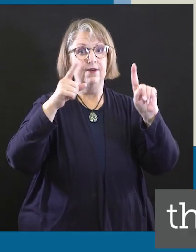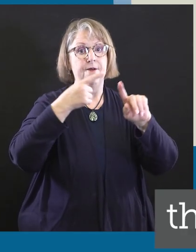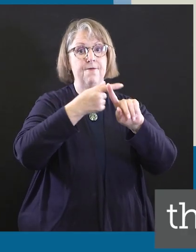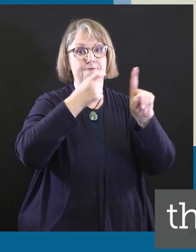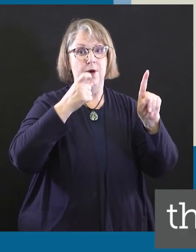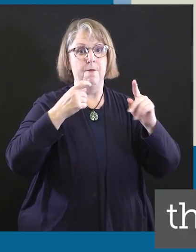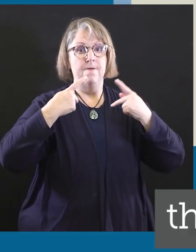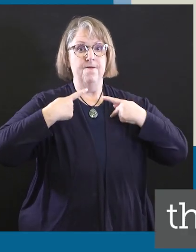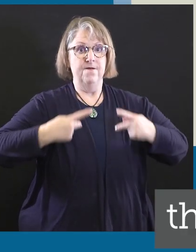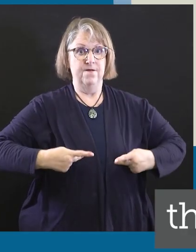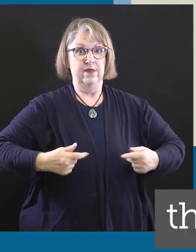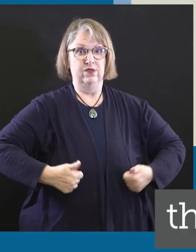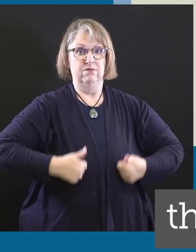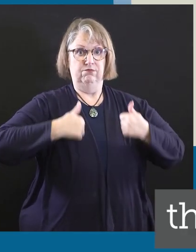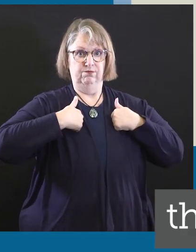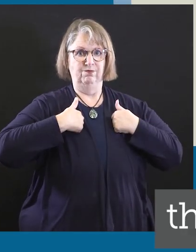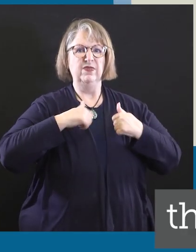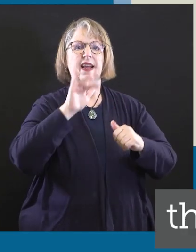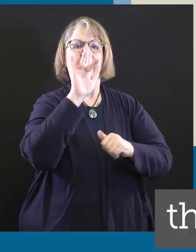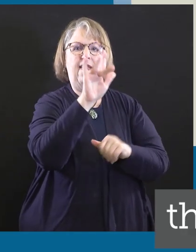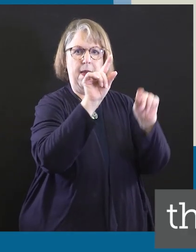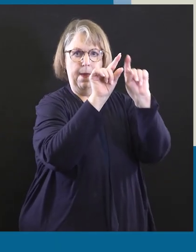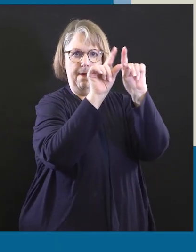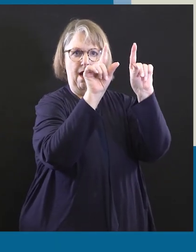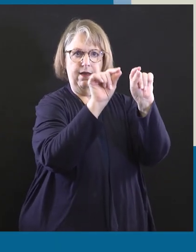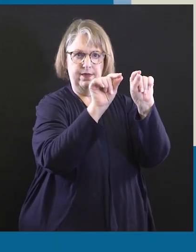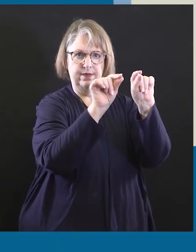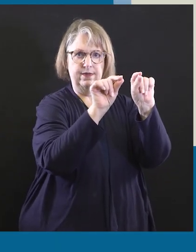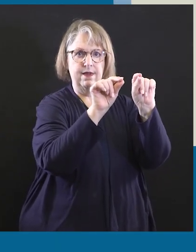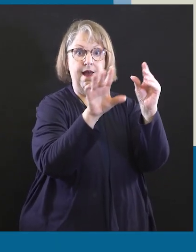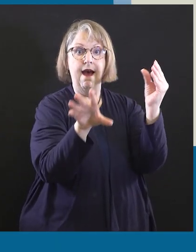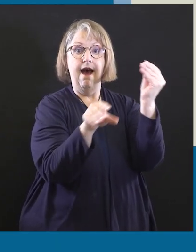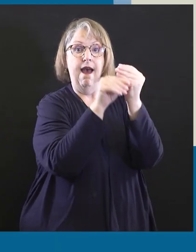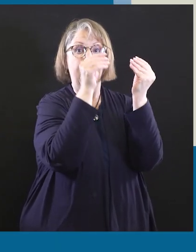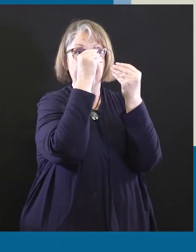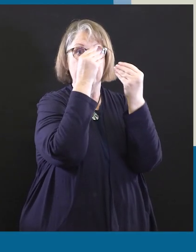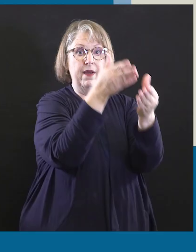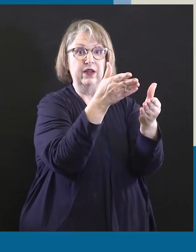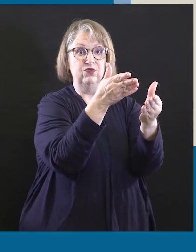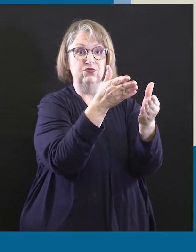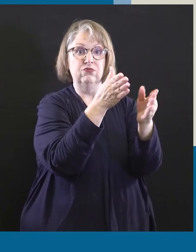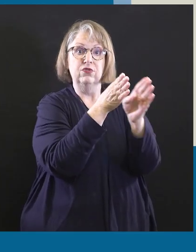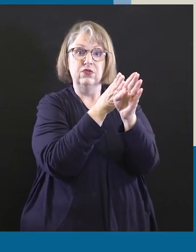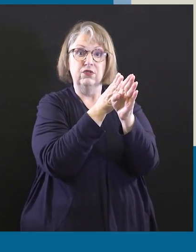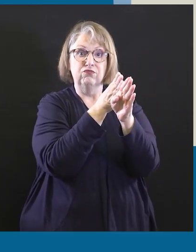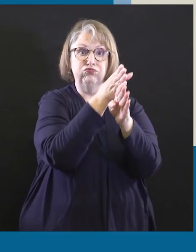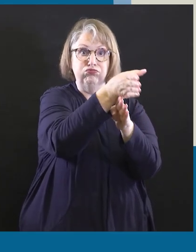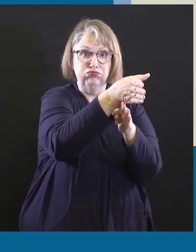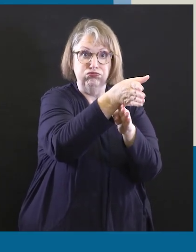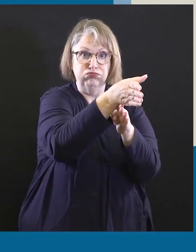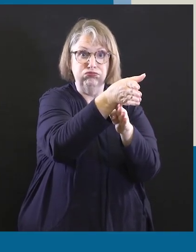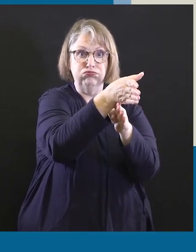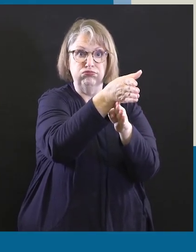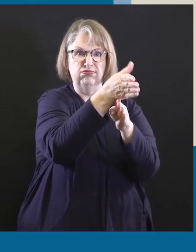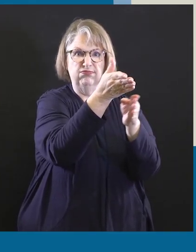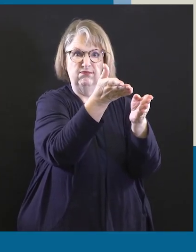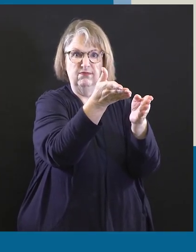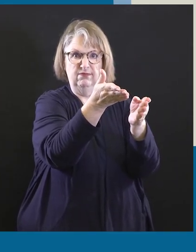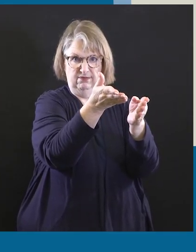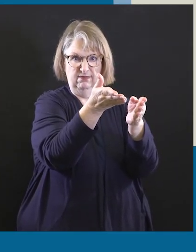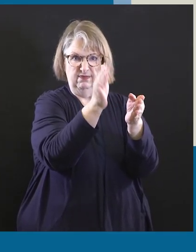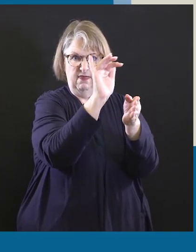address that's different from a physical address, click on that box and provide